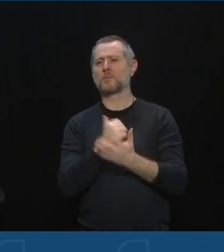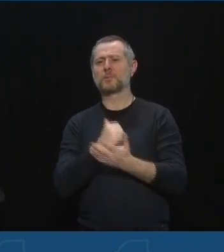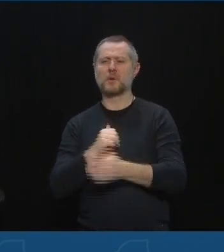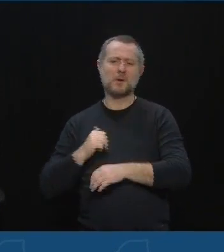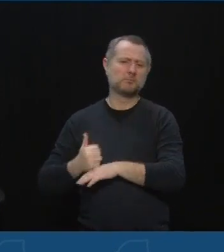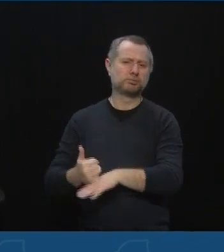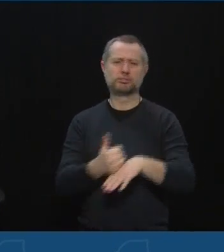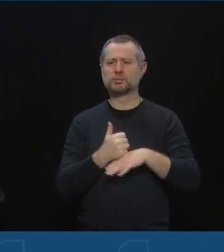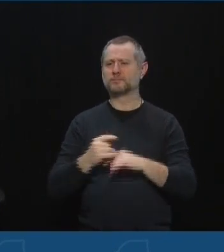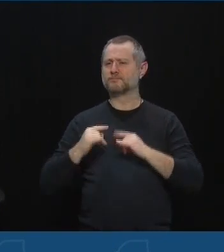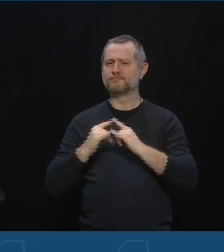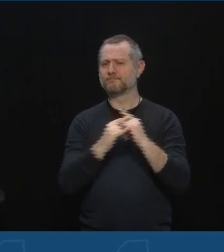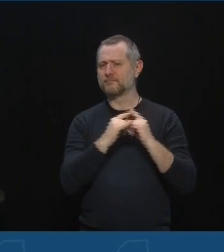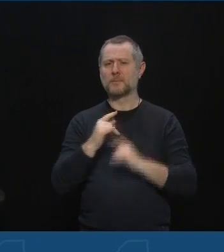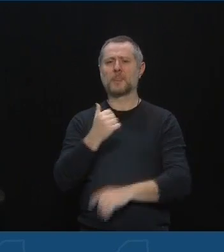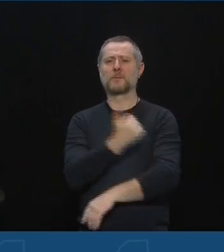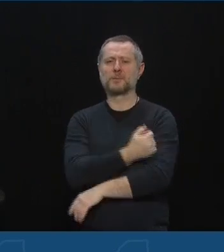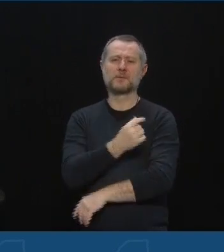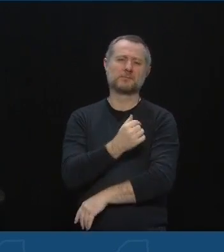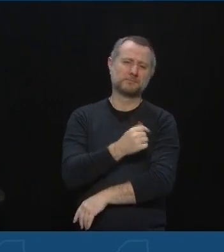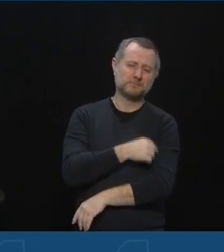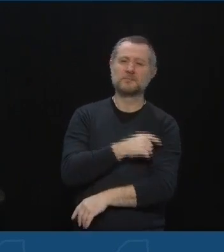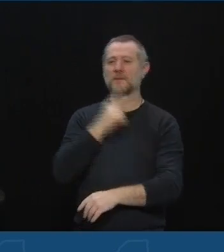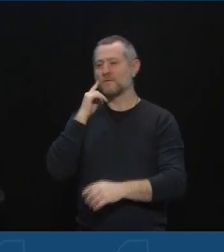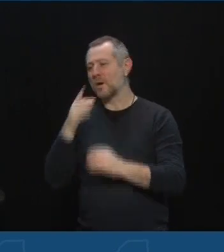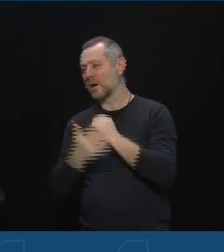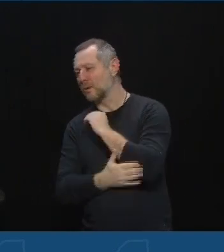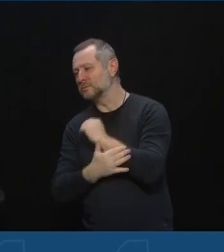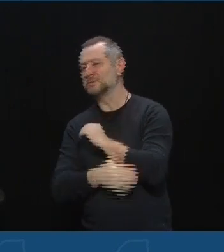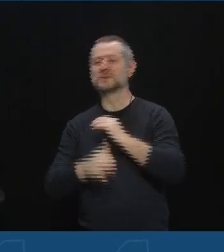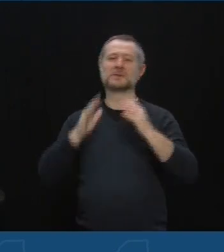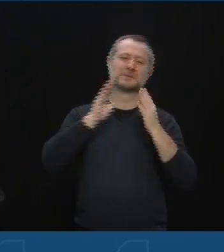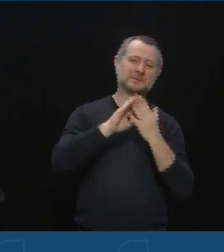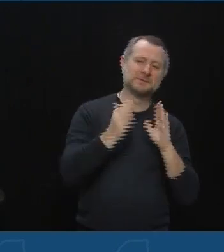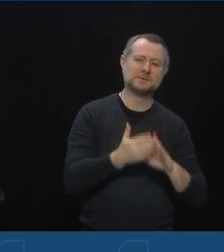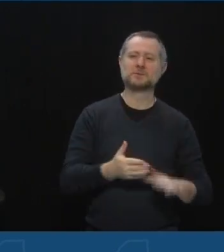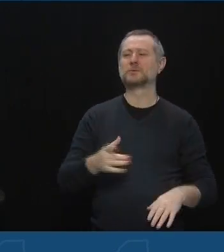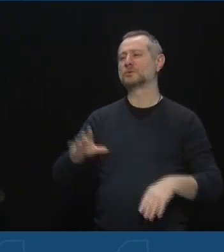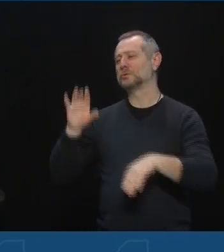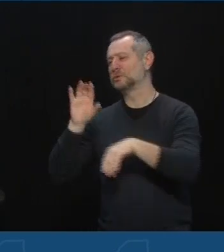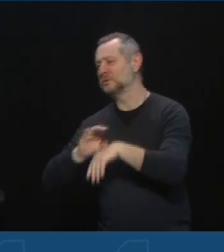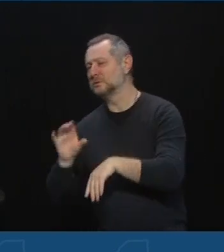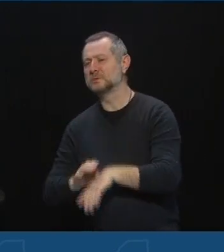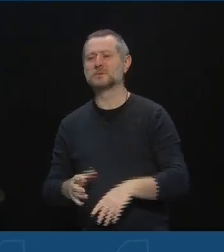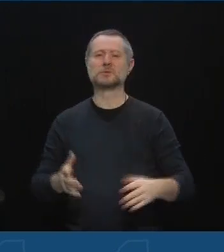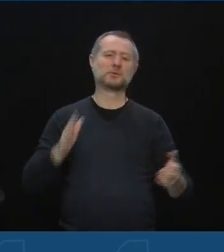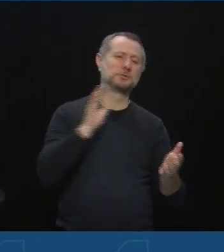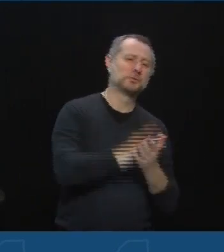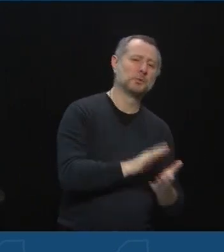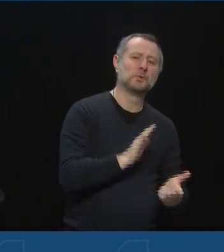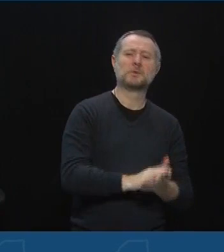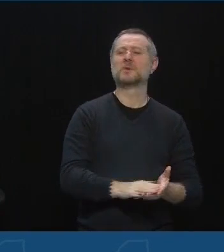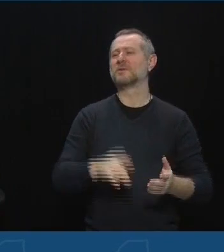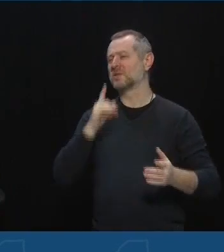vaccination sites, working with the county and the city and the clergy and everywhere at the schools, making sure our children are vaccinated. We still need more children